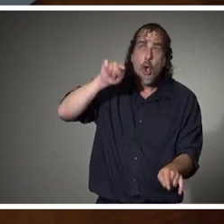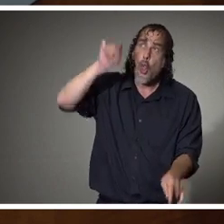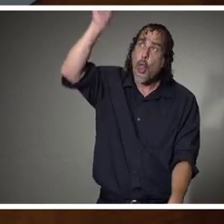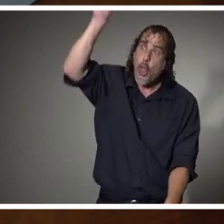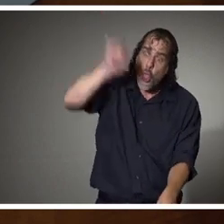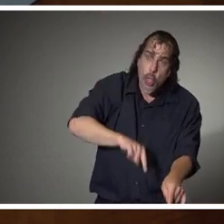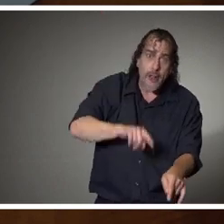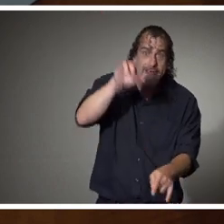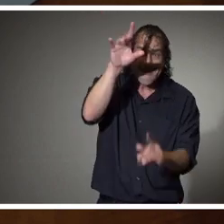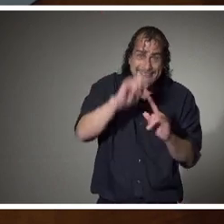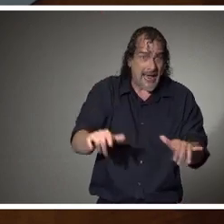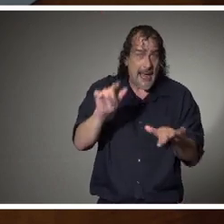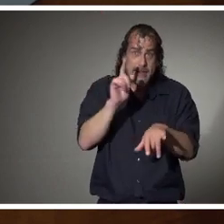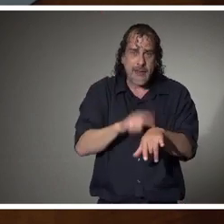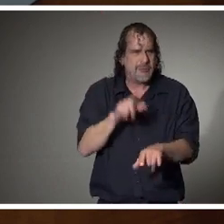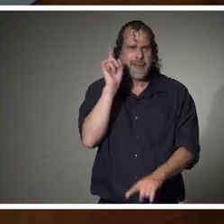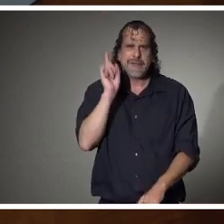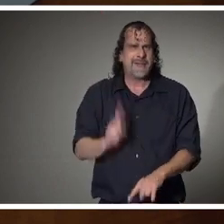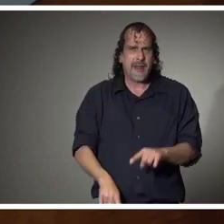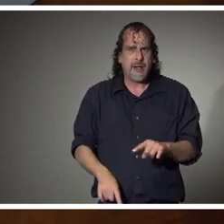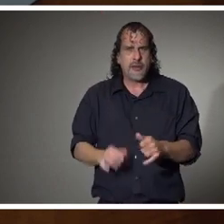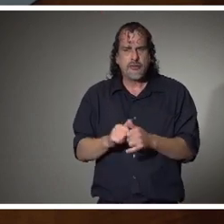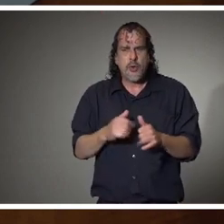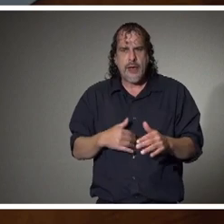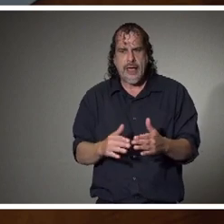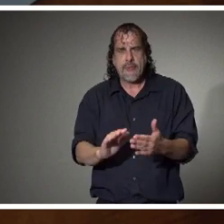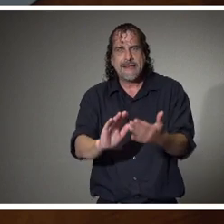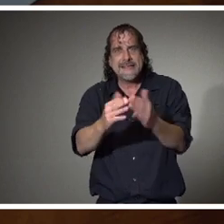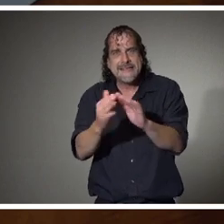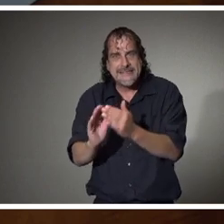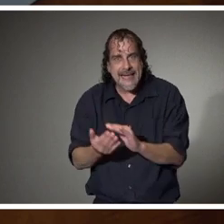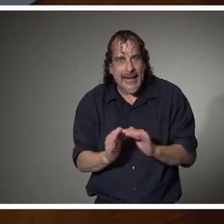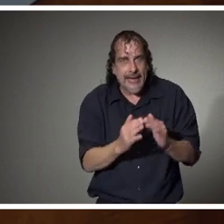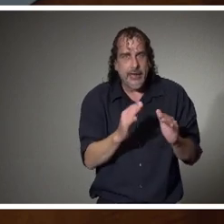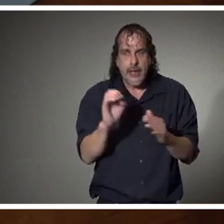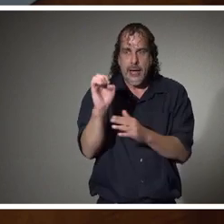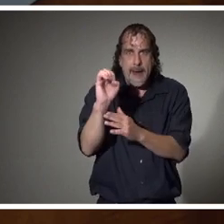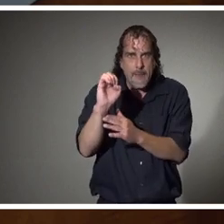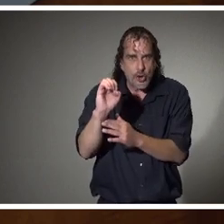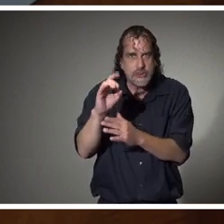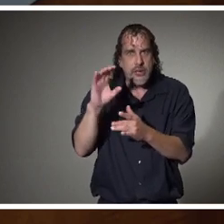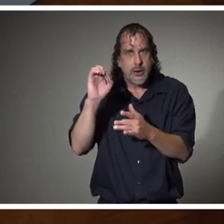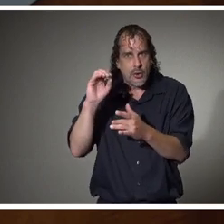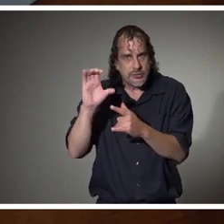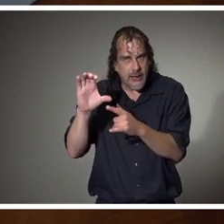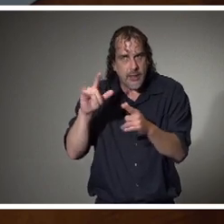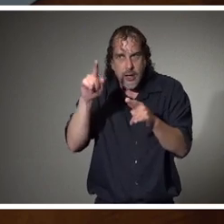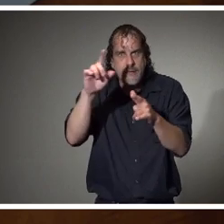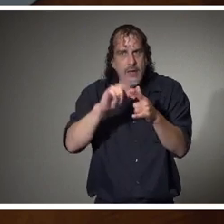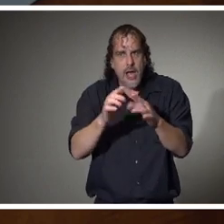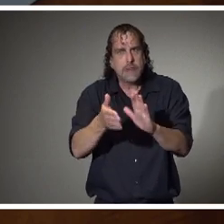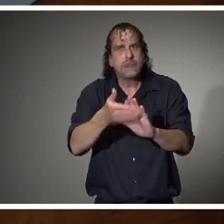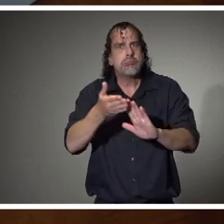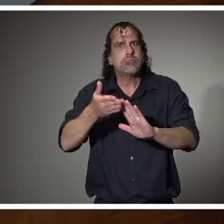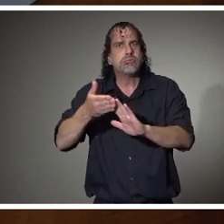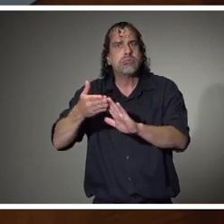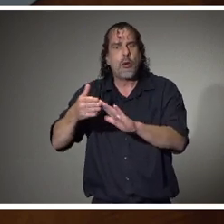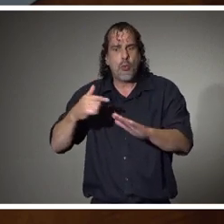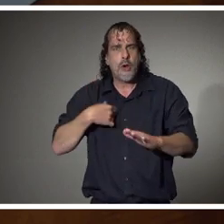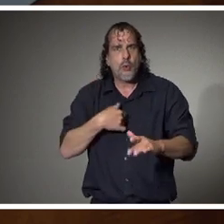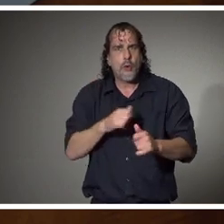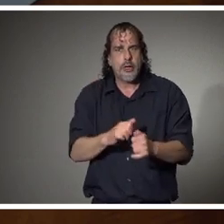time. So we depend upon our local partners and our local governmental entities to actually execute what the state is